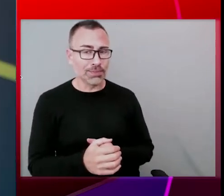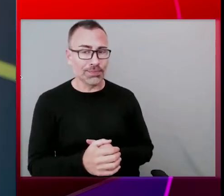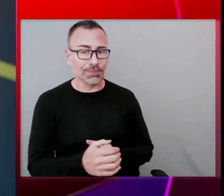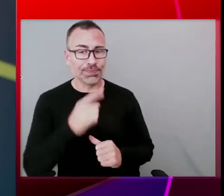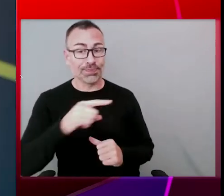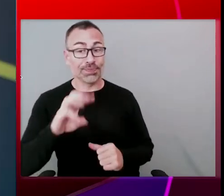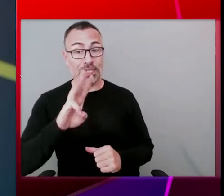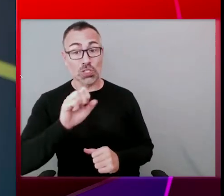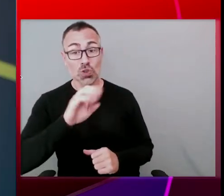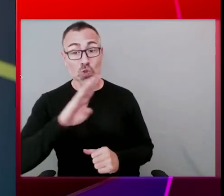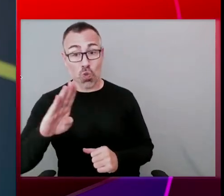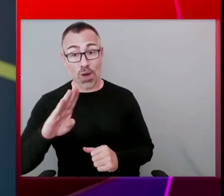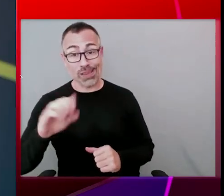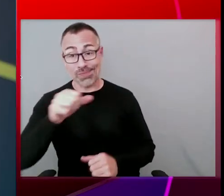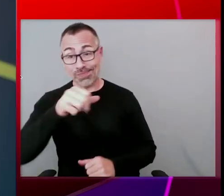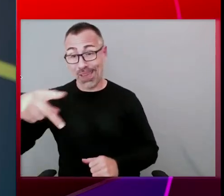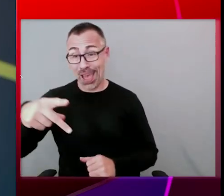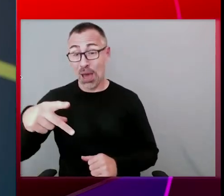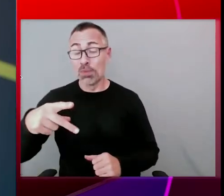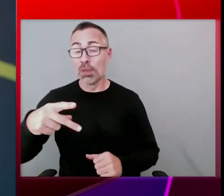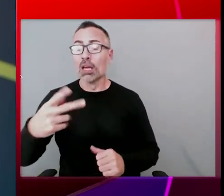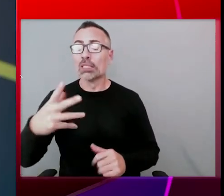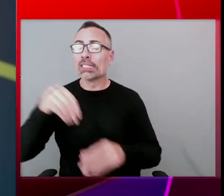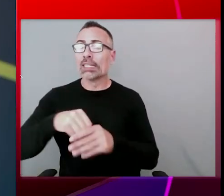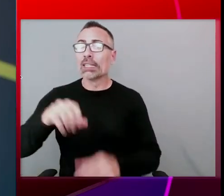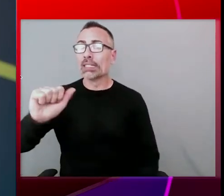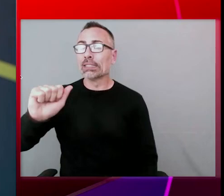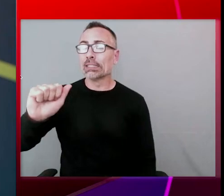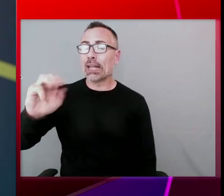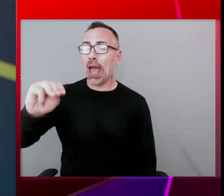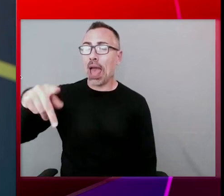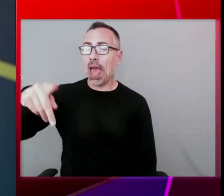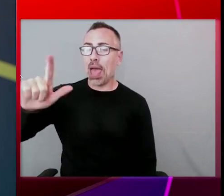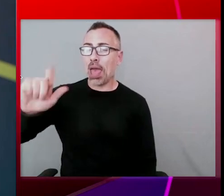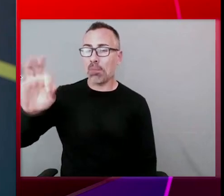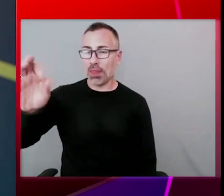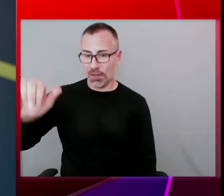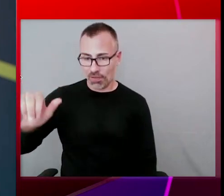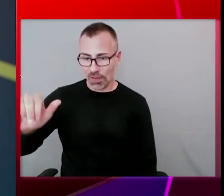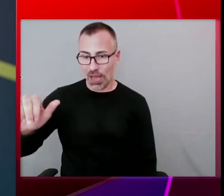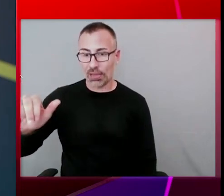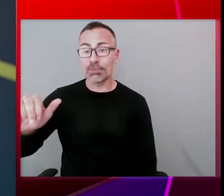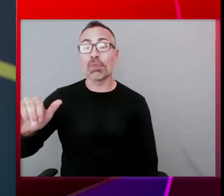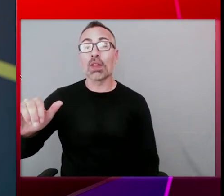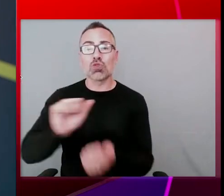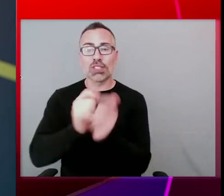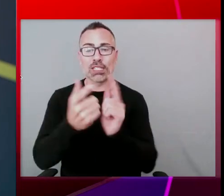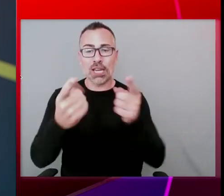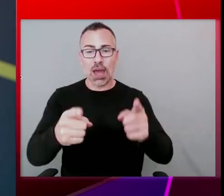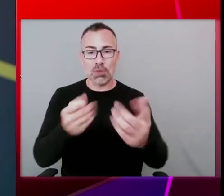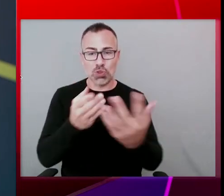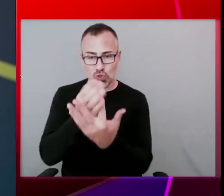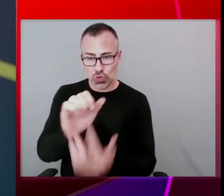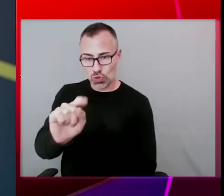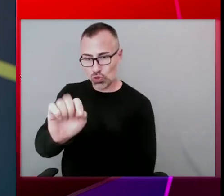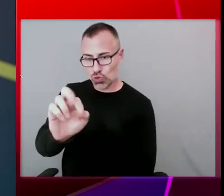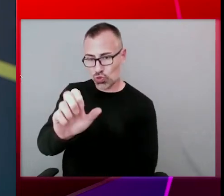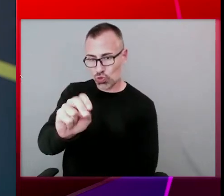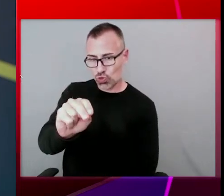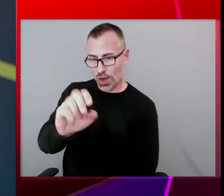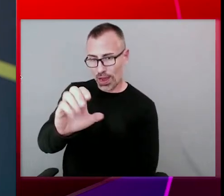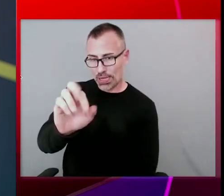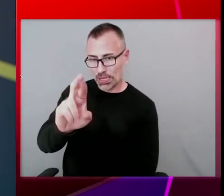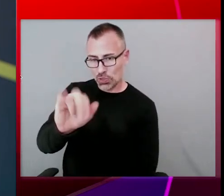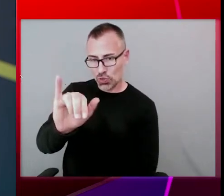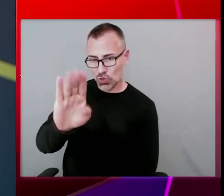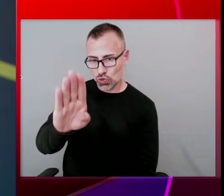that's hosted in Amplify, and then the translation happens through Transcribe. And then Transcribe is also